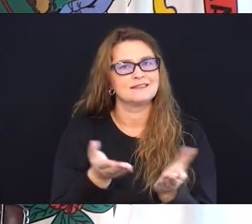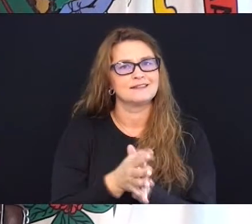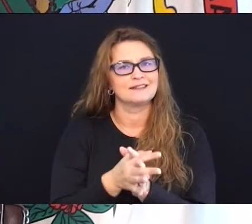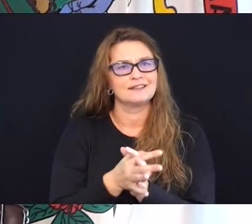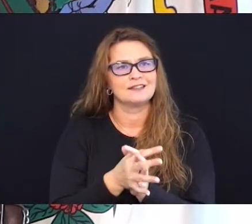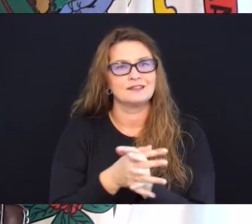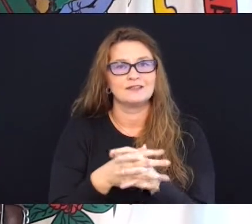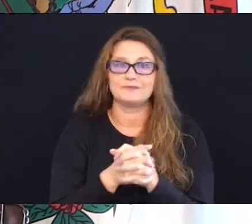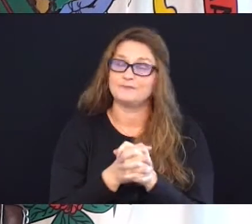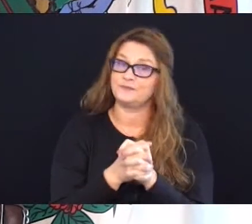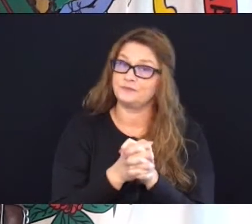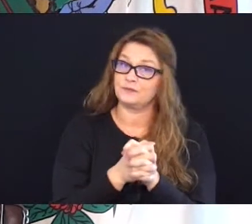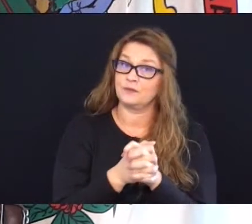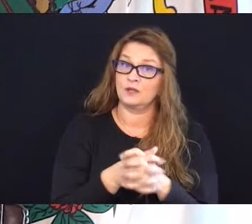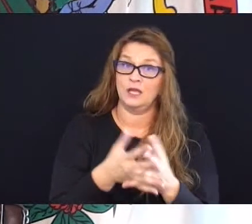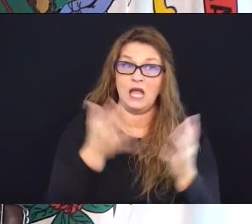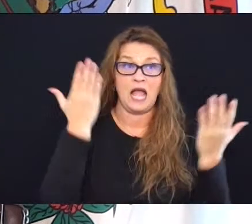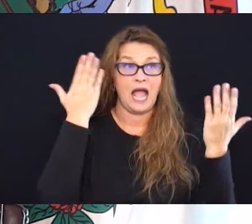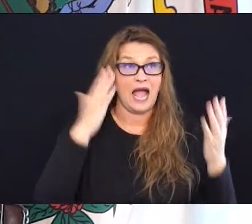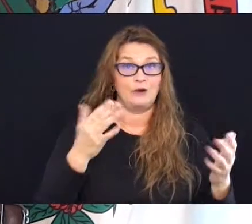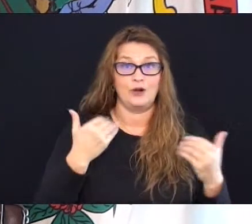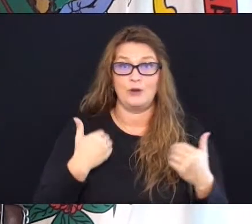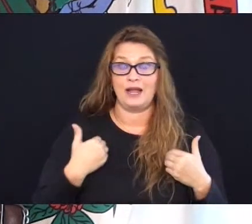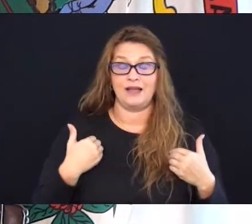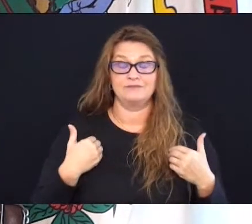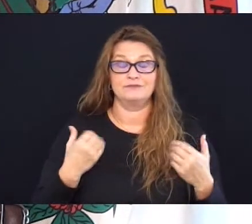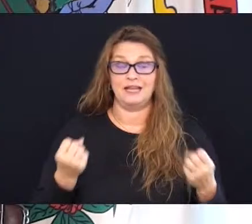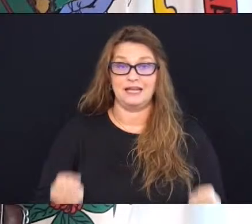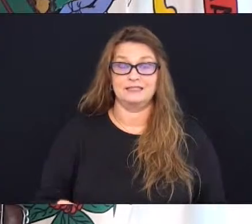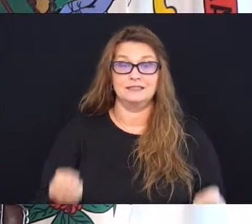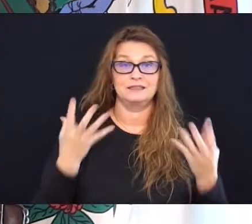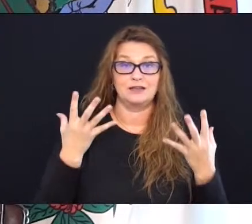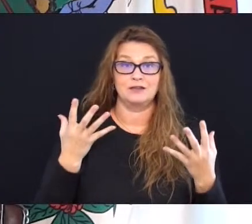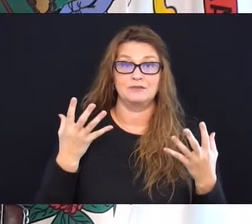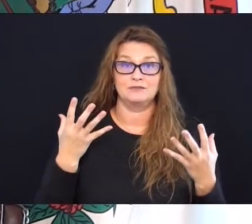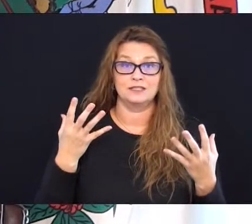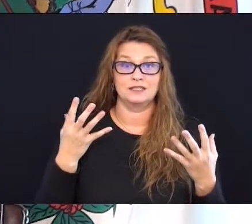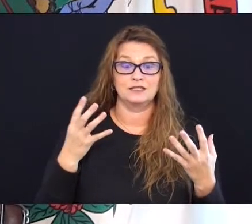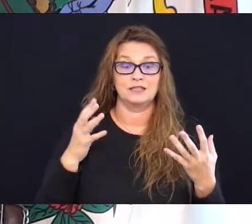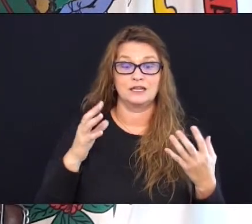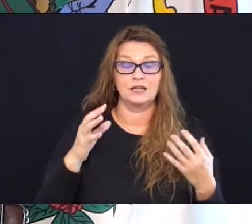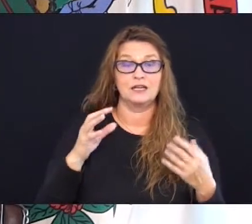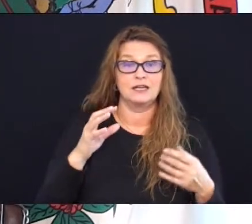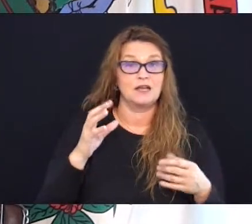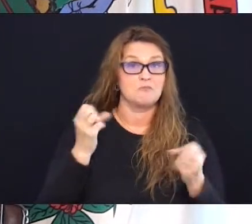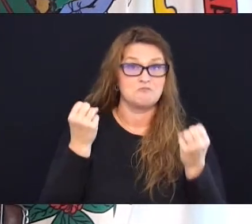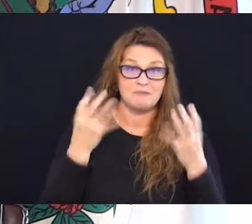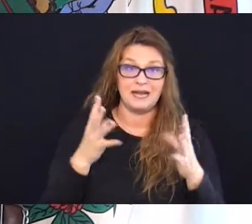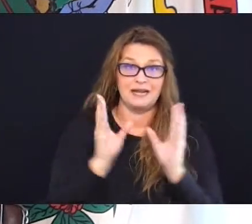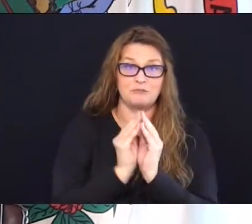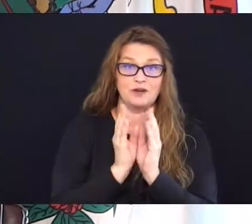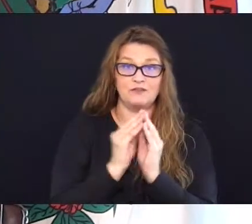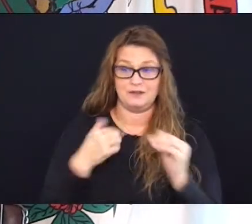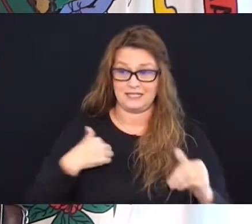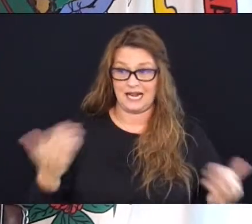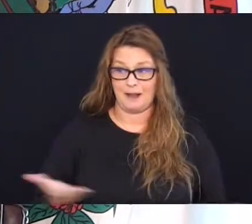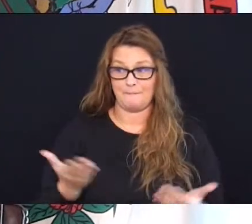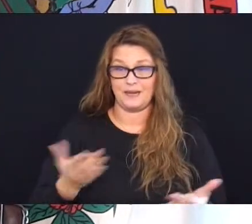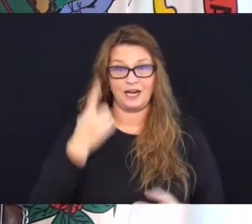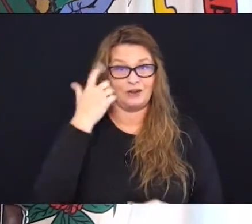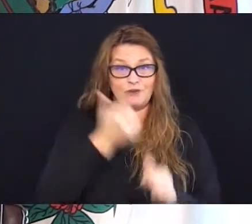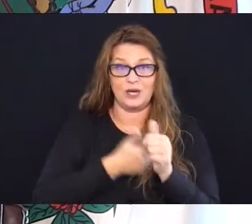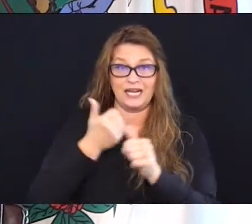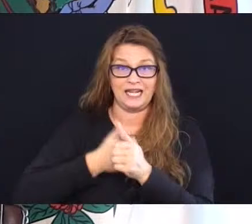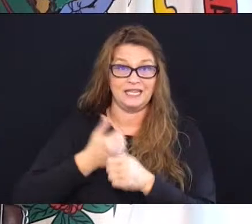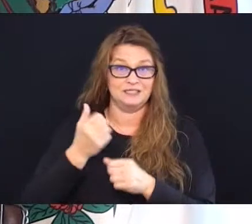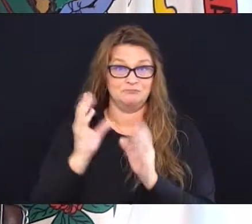we've had I don't know how many briefings, but hundreds, and I've been here at every one, and